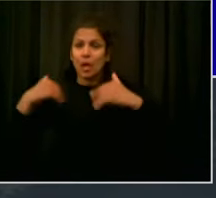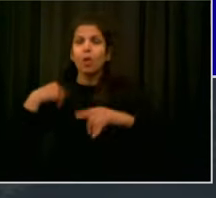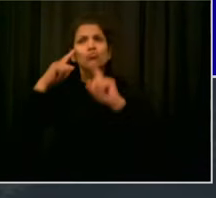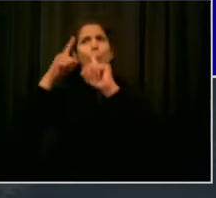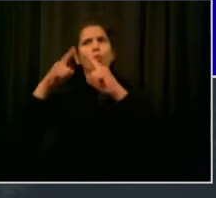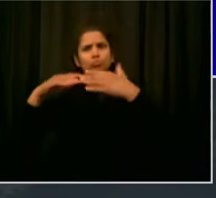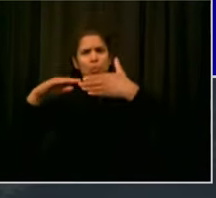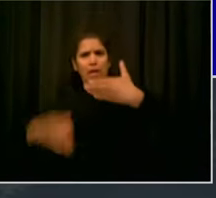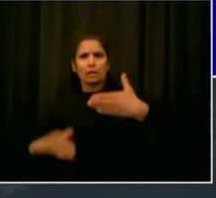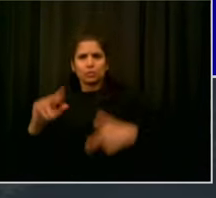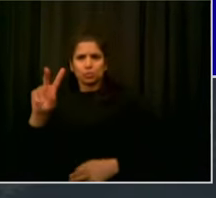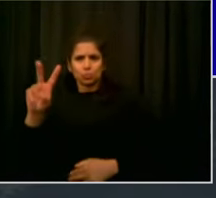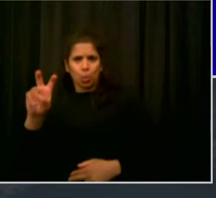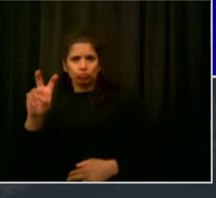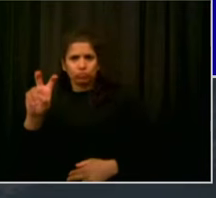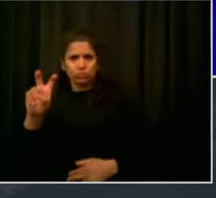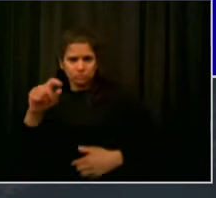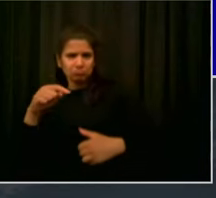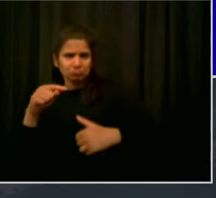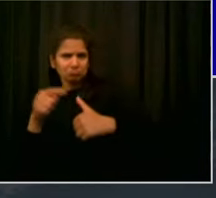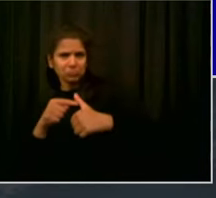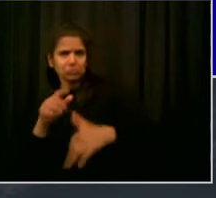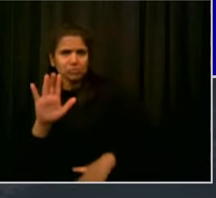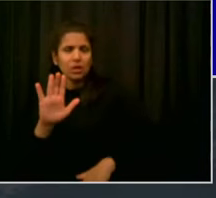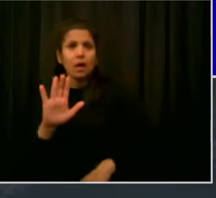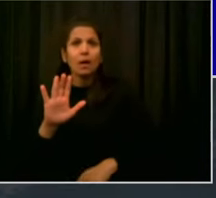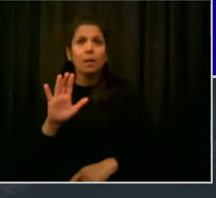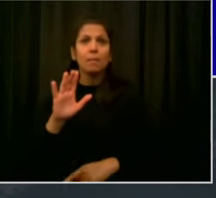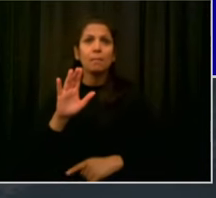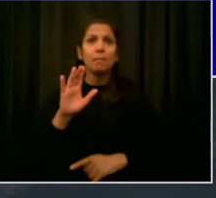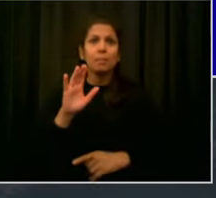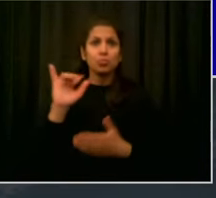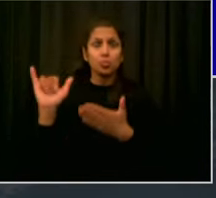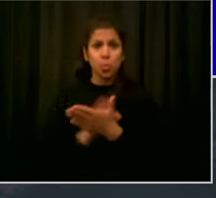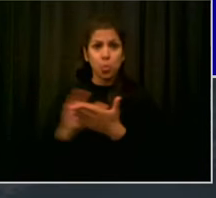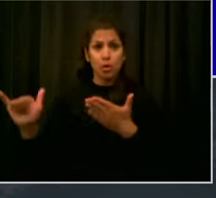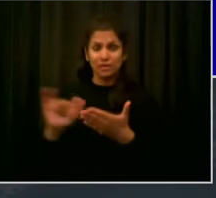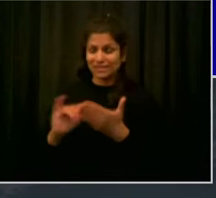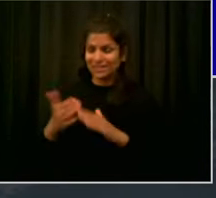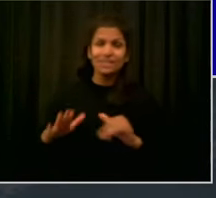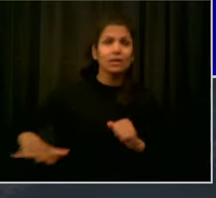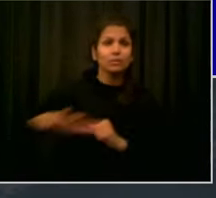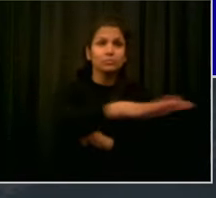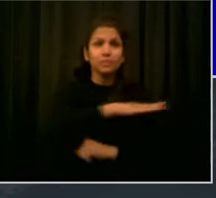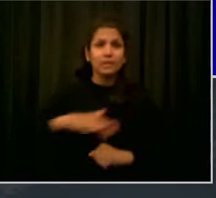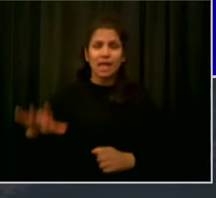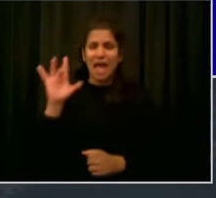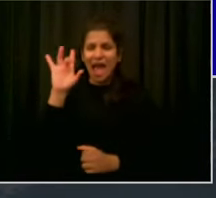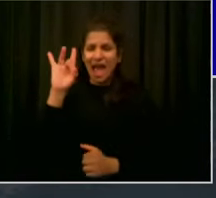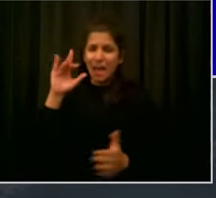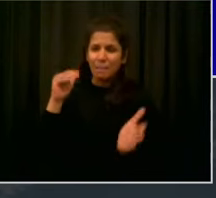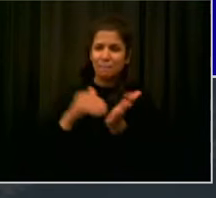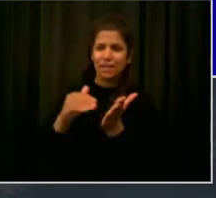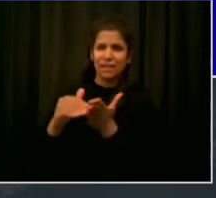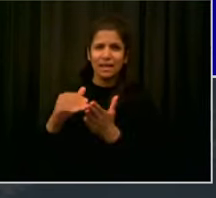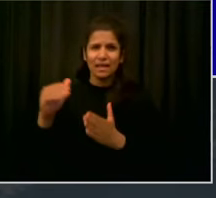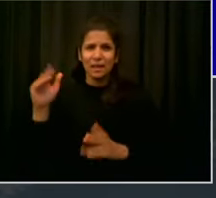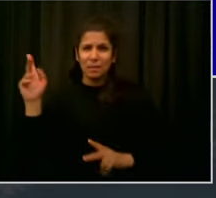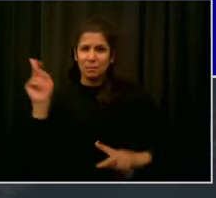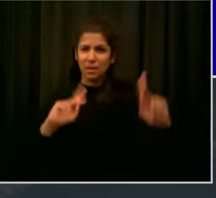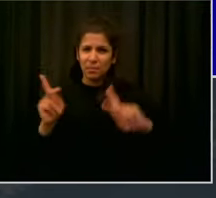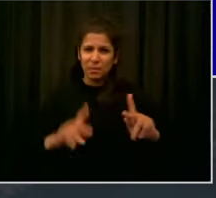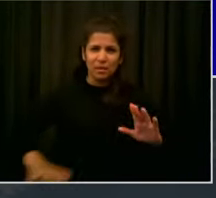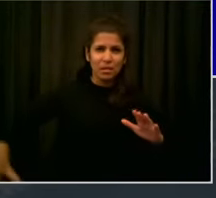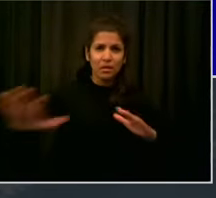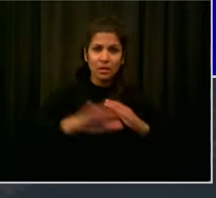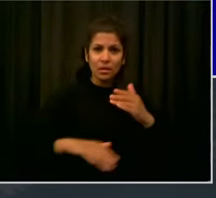York City, a city of over 8 million people. So long as there's fewer than 200 going into the hospitals in a day, we think we're okay,